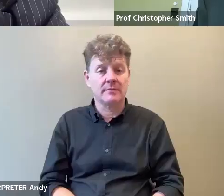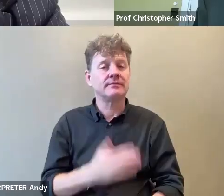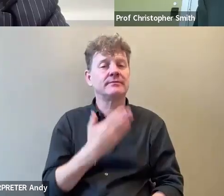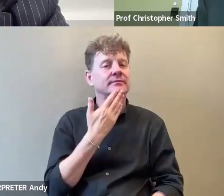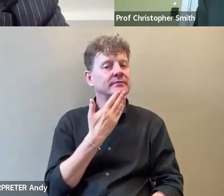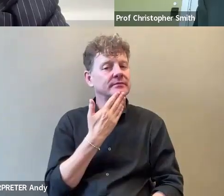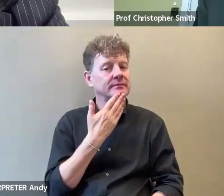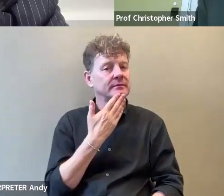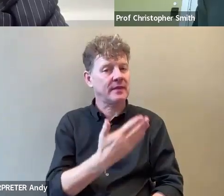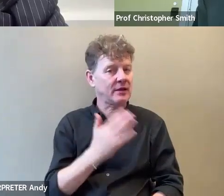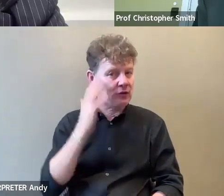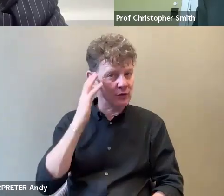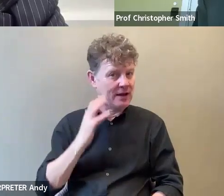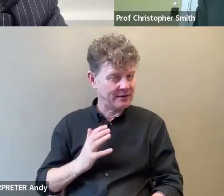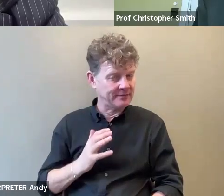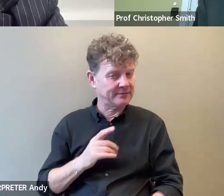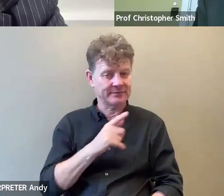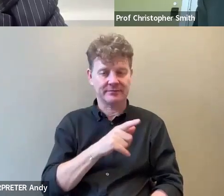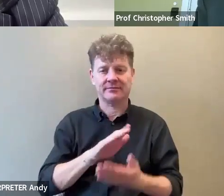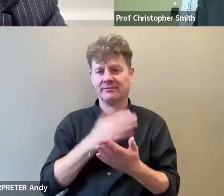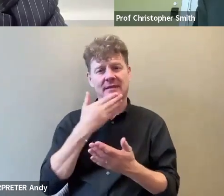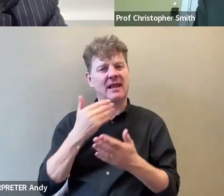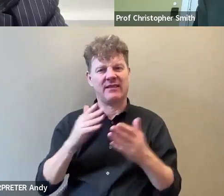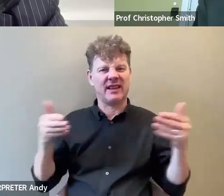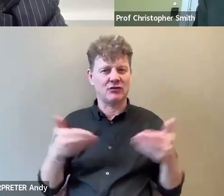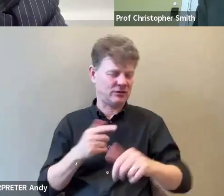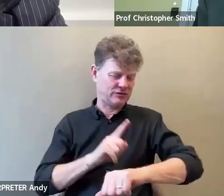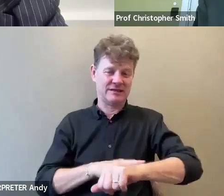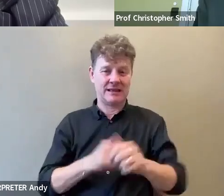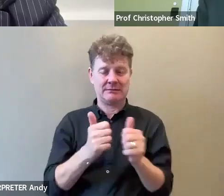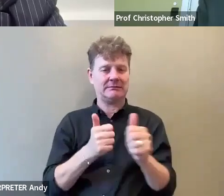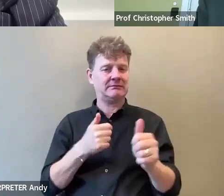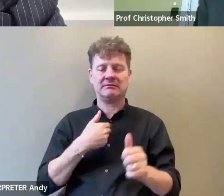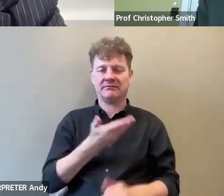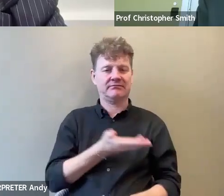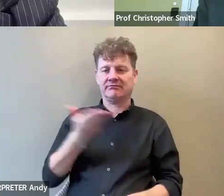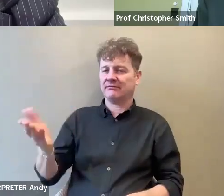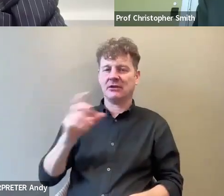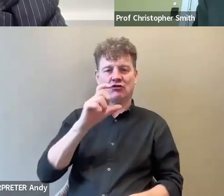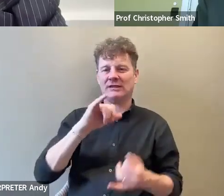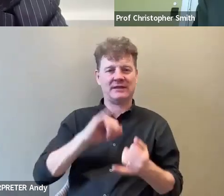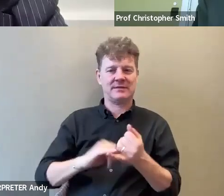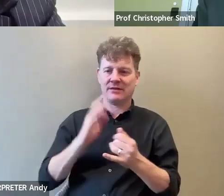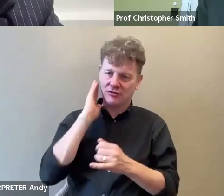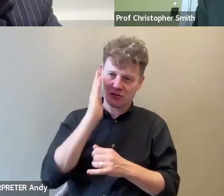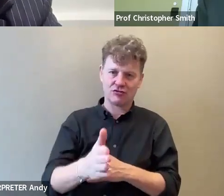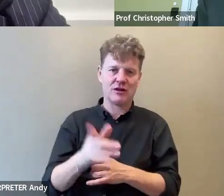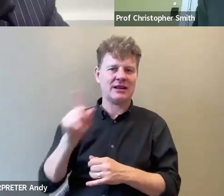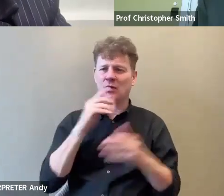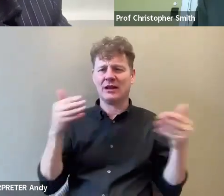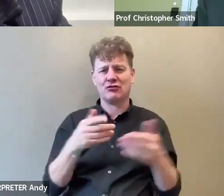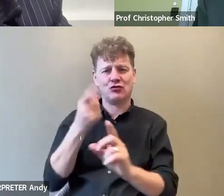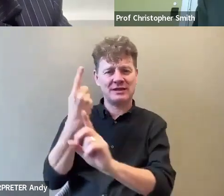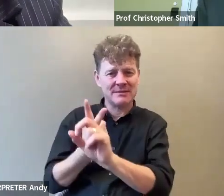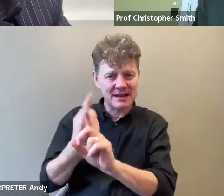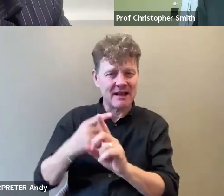Thanks, Kate. You've done a lovely introduction, and because we are running a bit behind time, I'll just hand straight over to Christopher so he's going to introduce himself in a bit